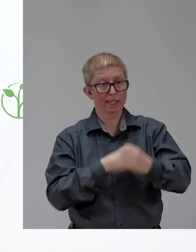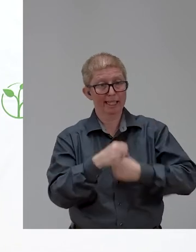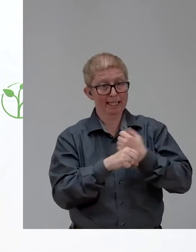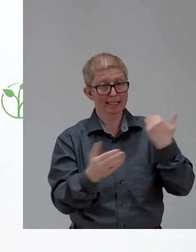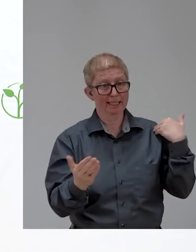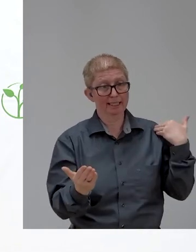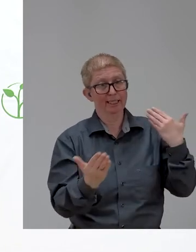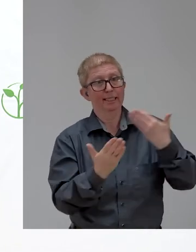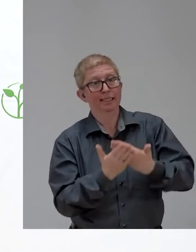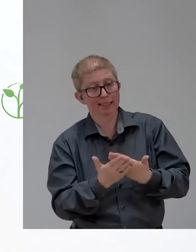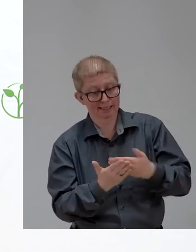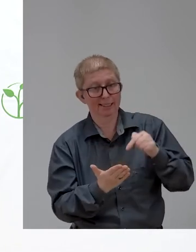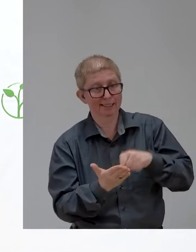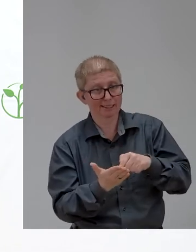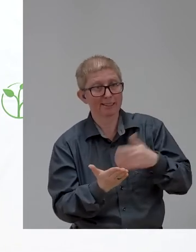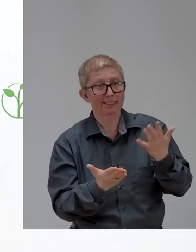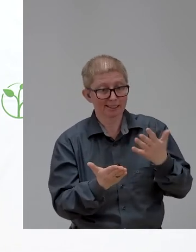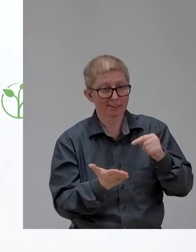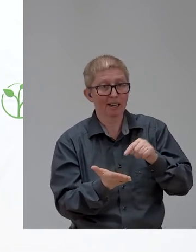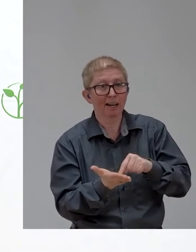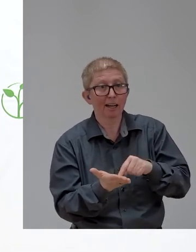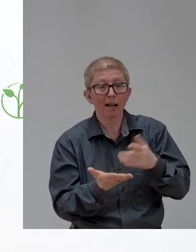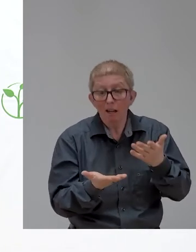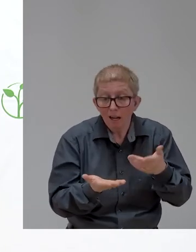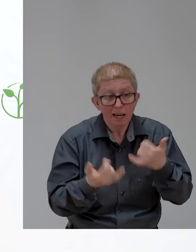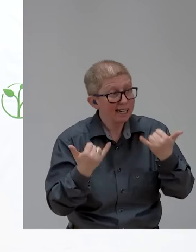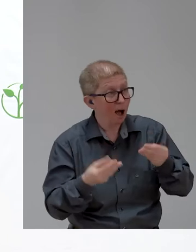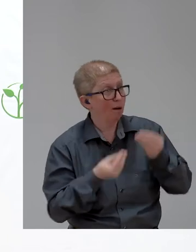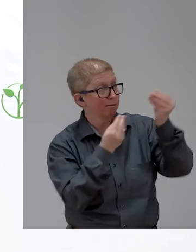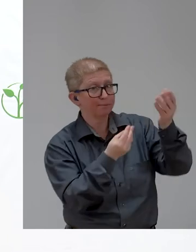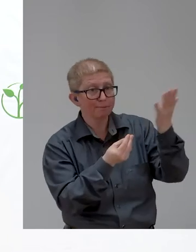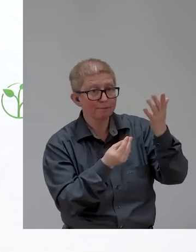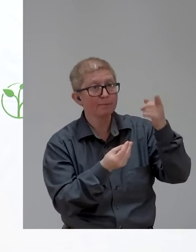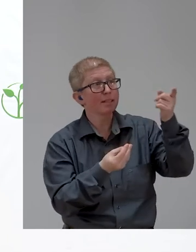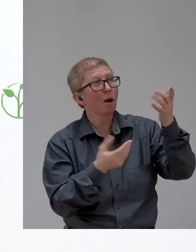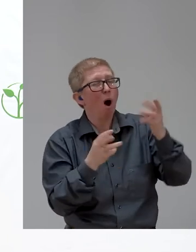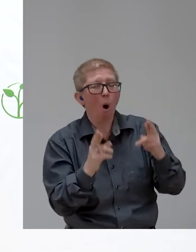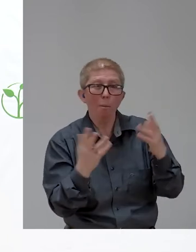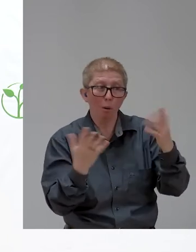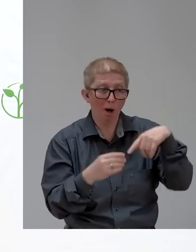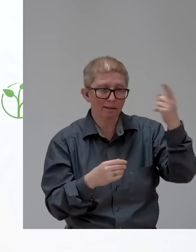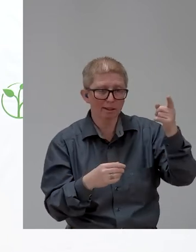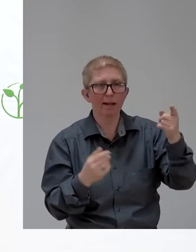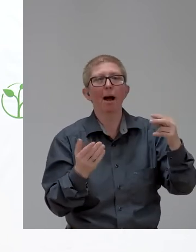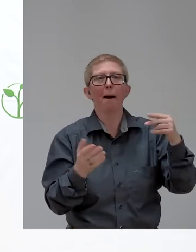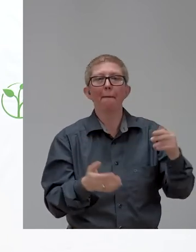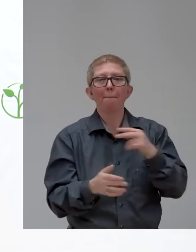2 months, we'll have this medical certification. We had two financing rounds, so there is enough money around